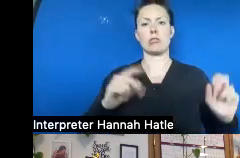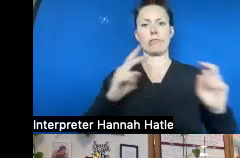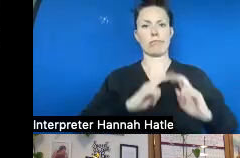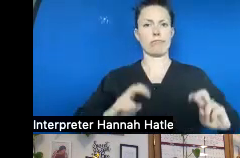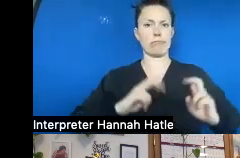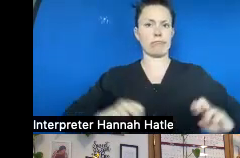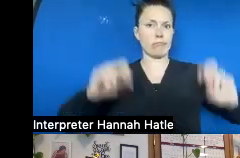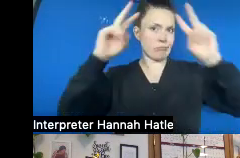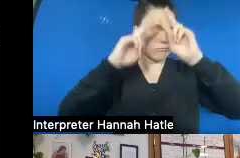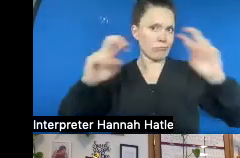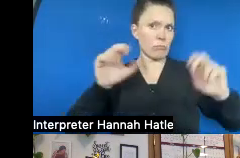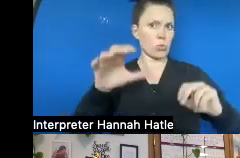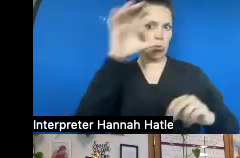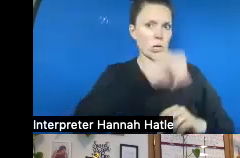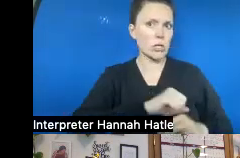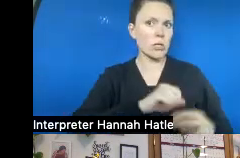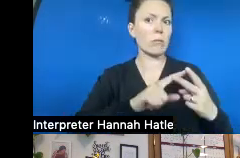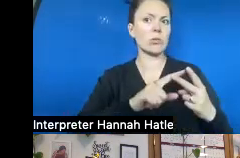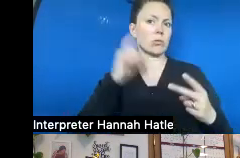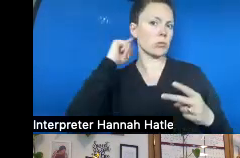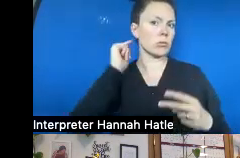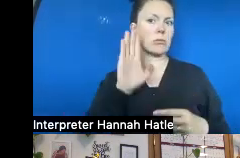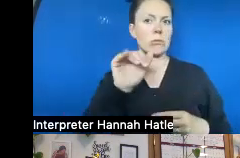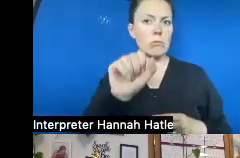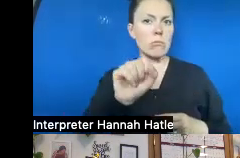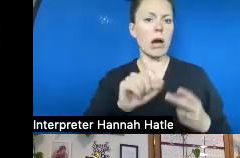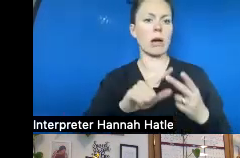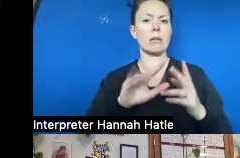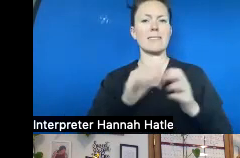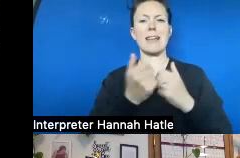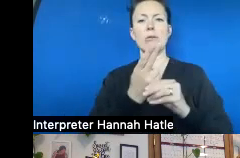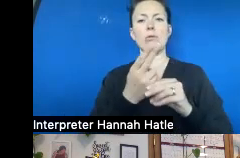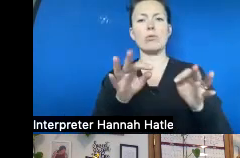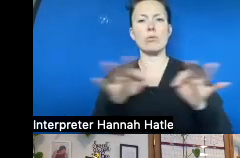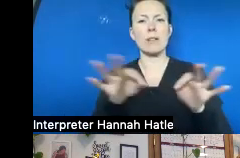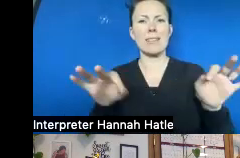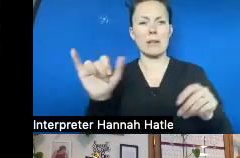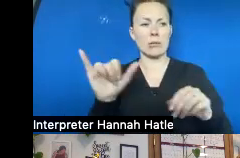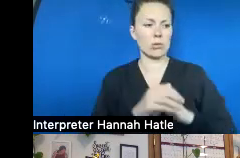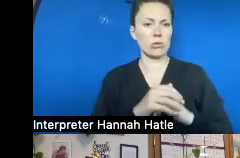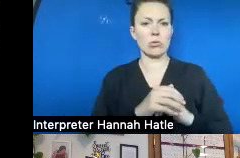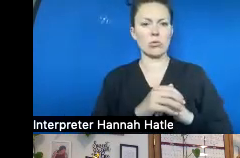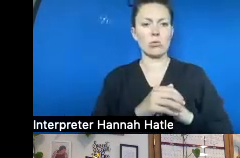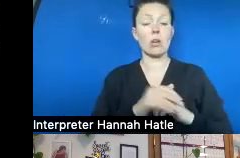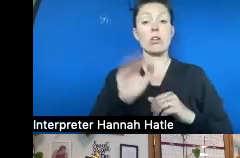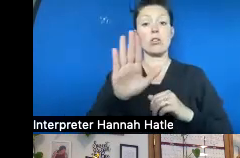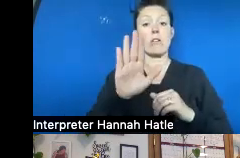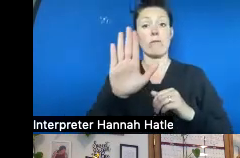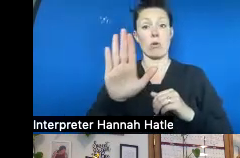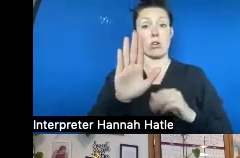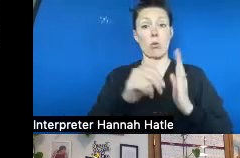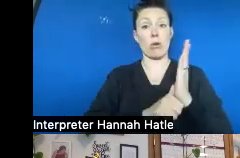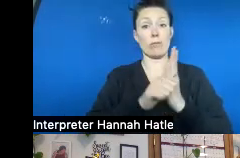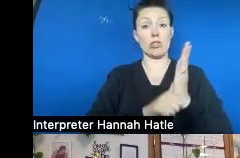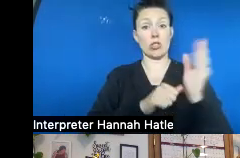and biases, right? And the use of language, right? Be thinking about how your brochures are reading. I don't have any